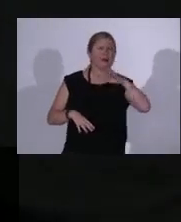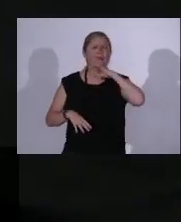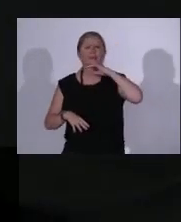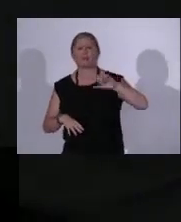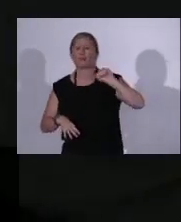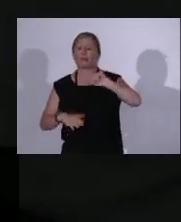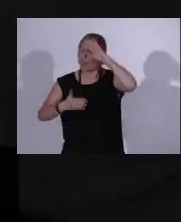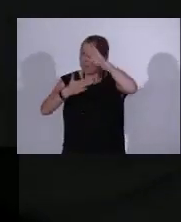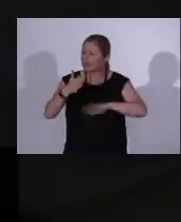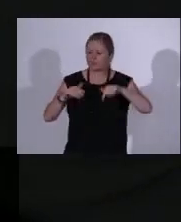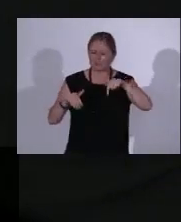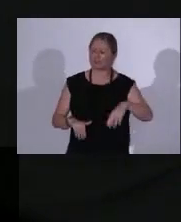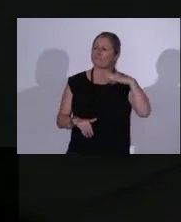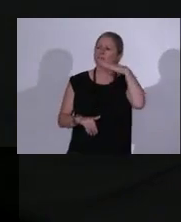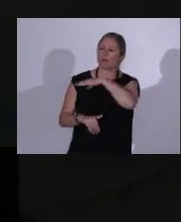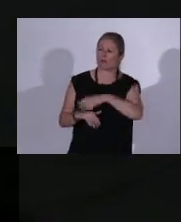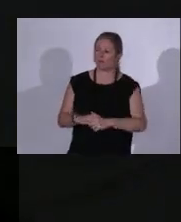in Melbourne.